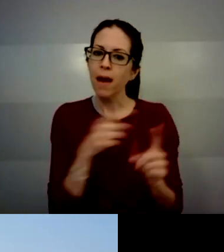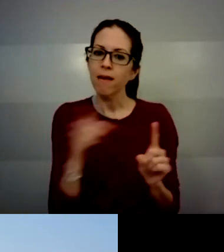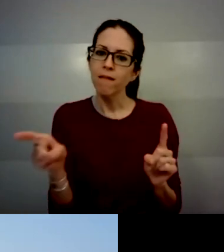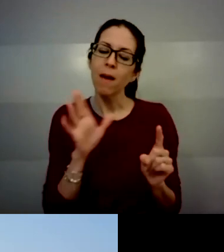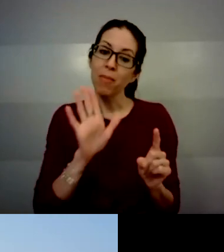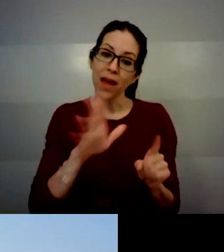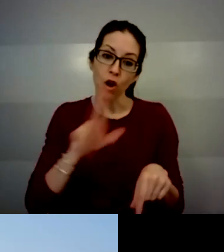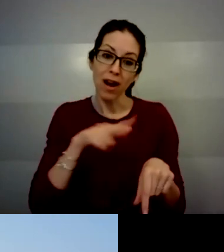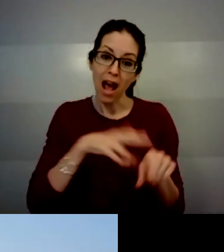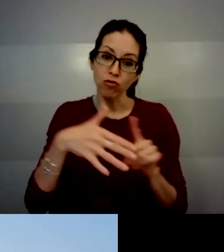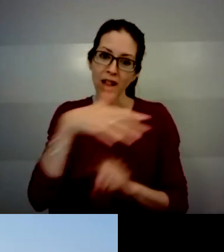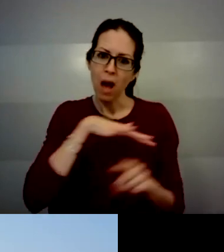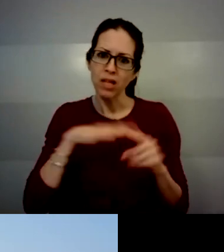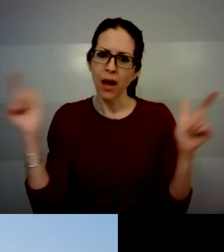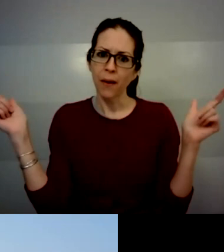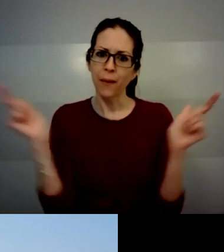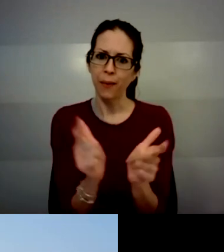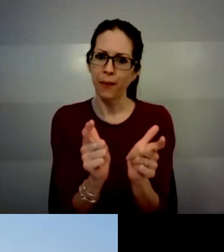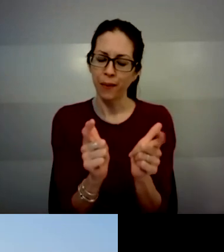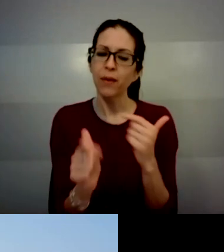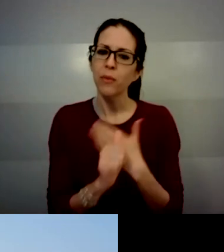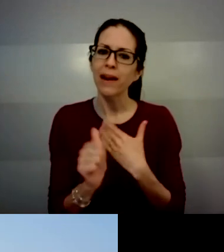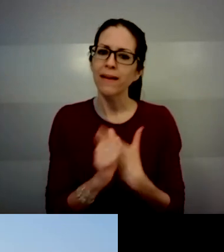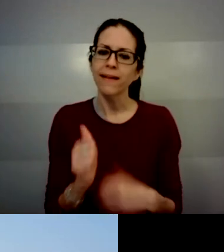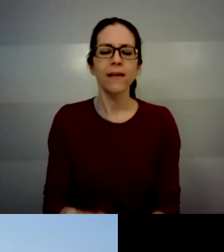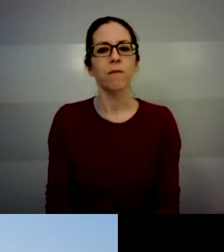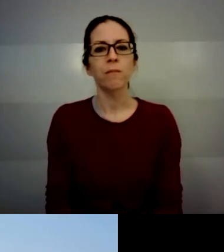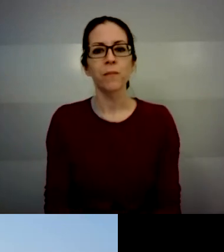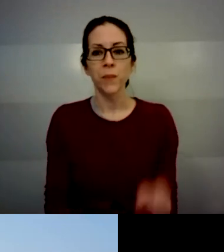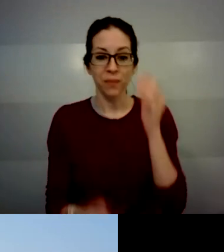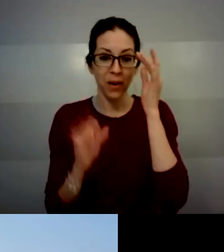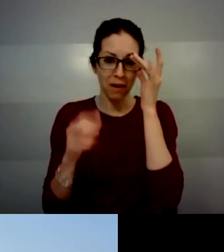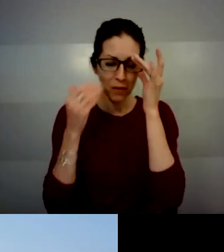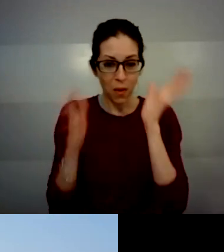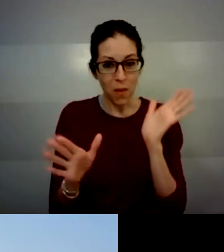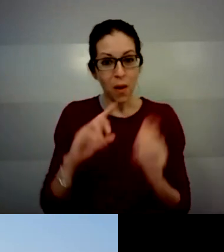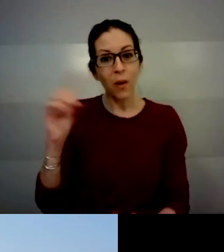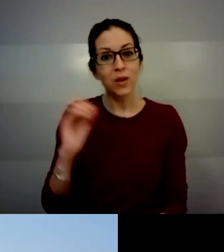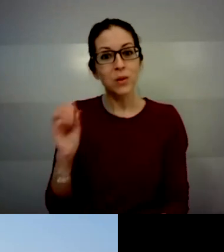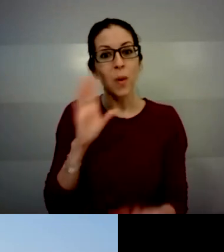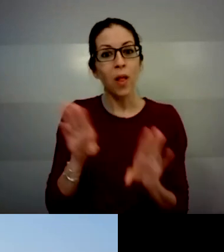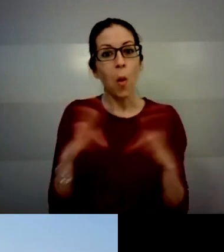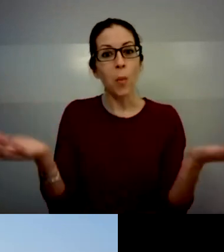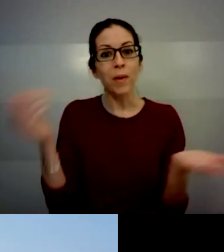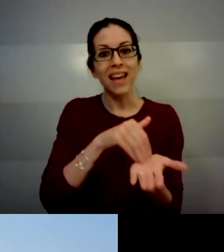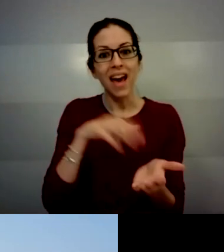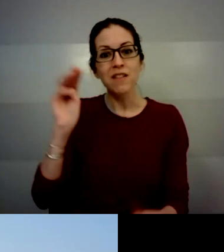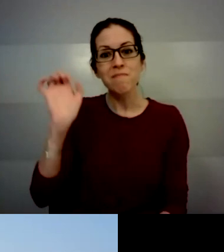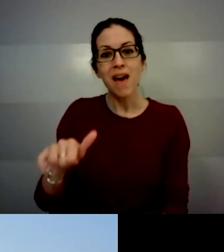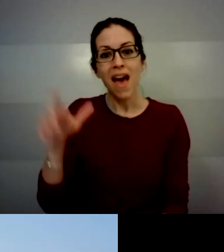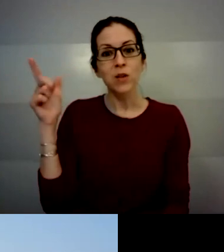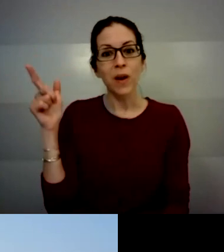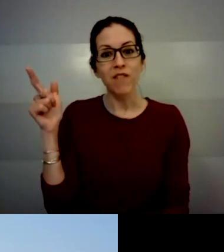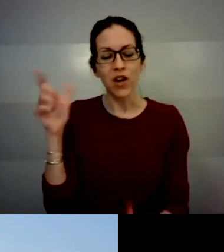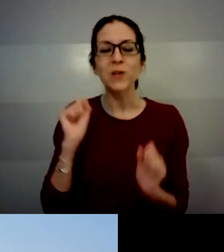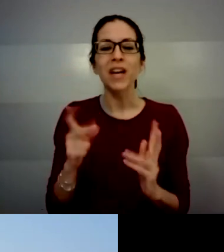habitats. I love that. And for those of you who didn't know, the zoo is reopening on May 21st, so you can check our website for